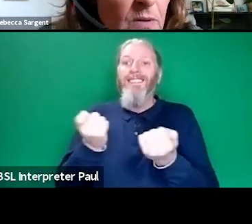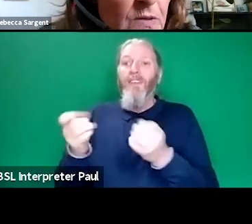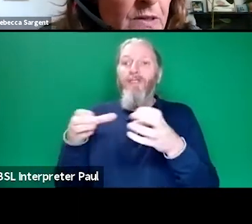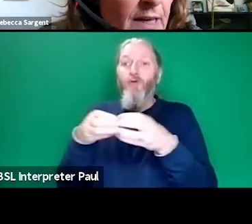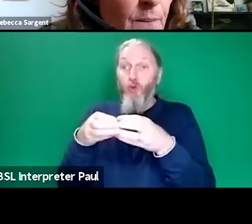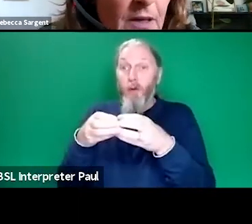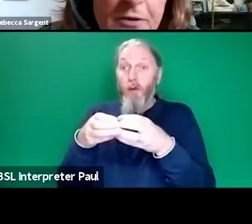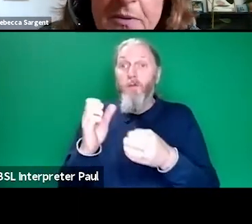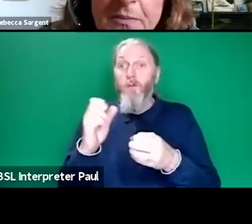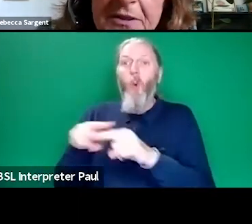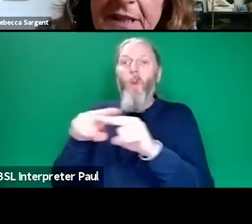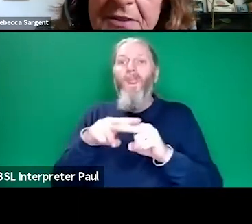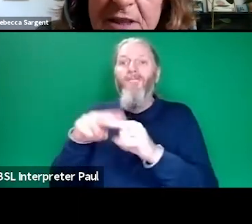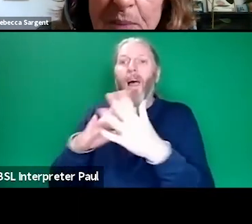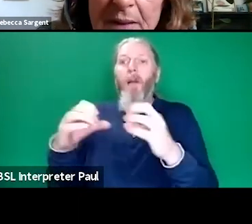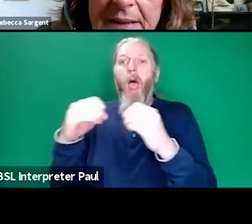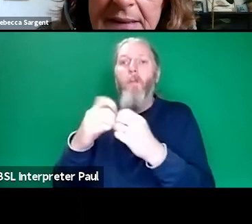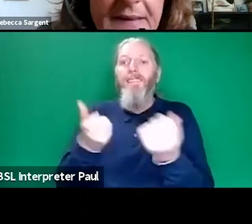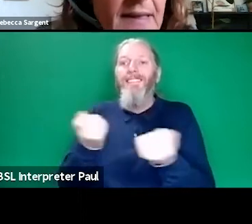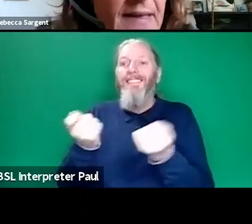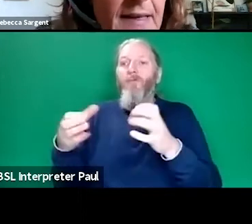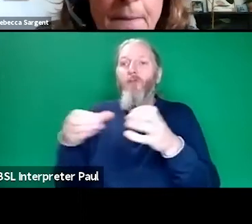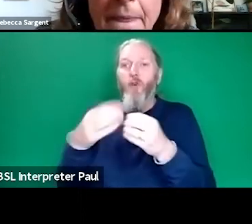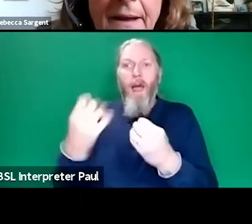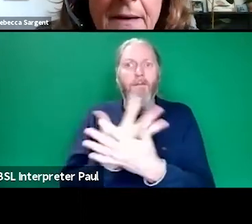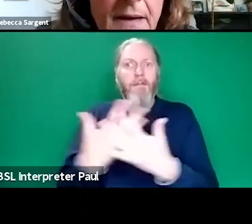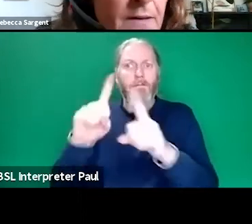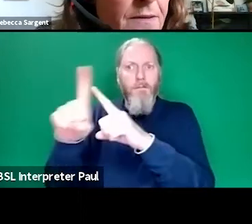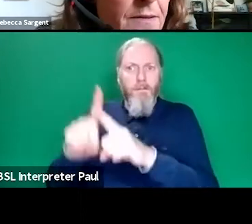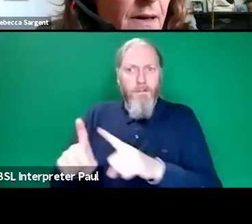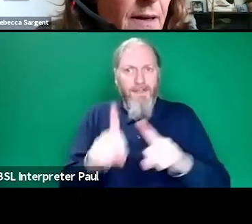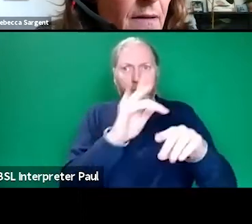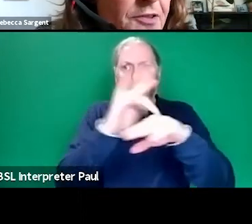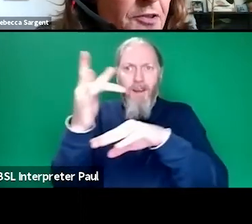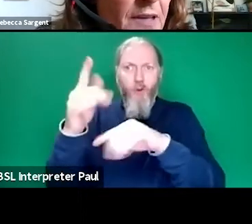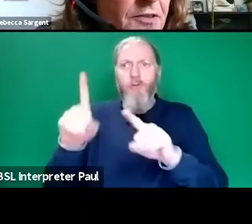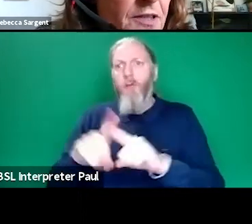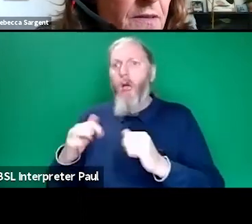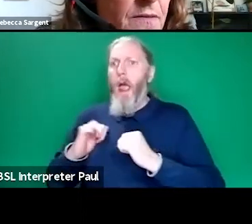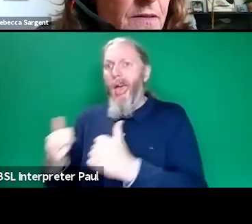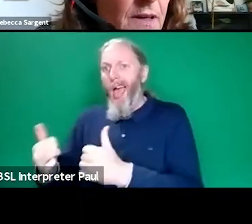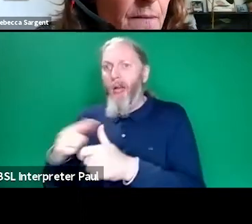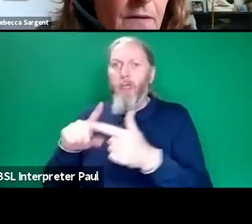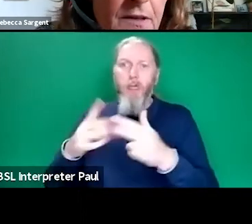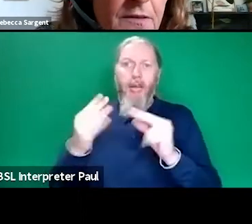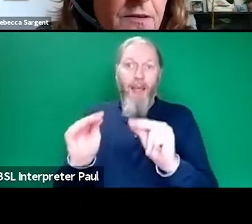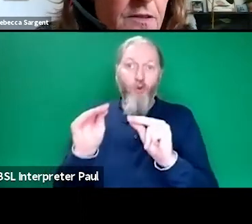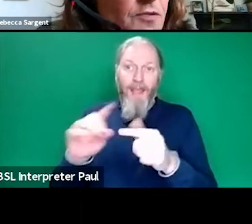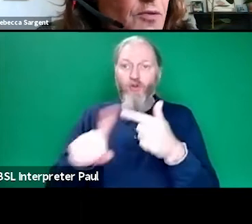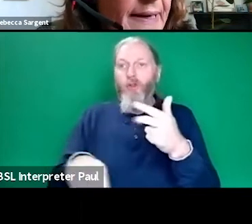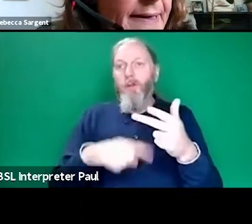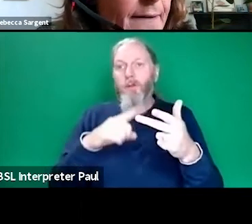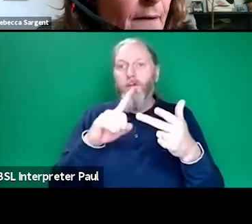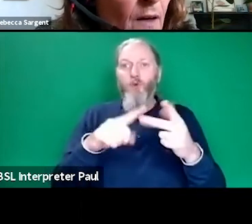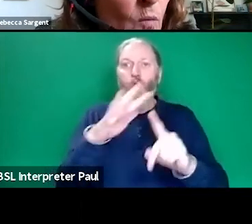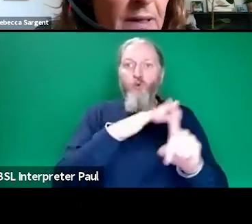Group was a group of multi-agency partners, health, education, and